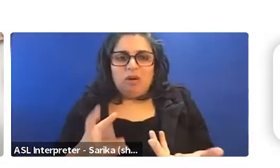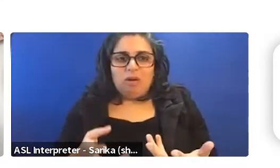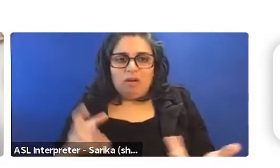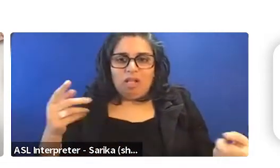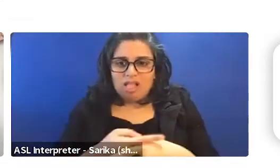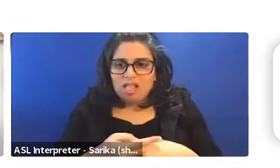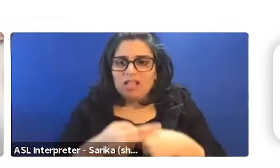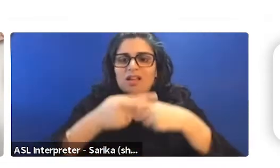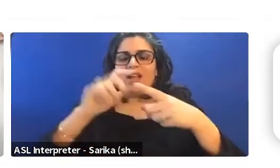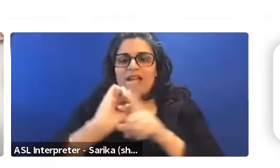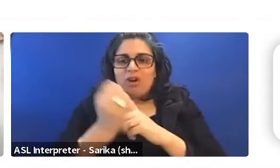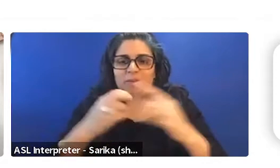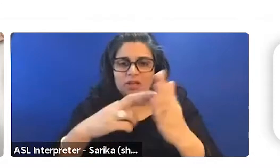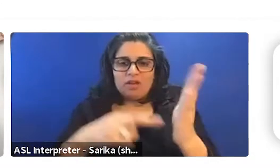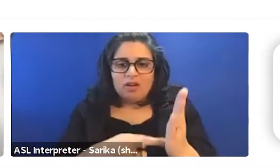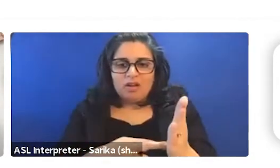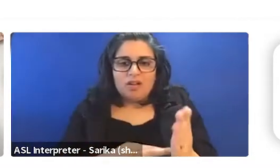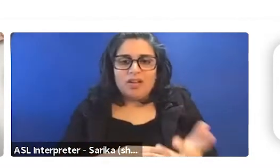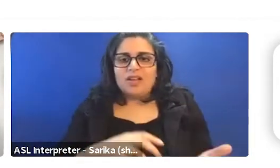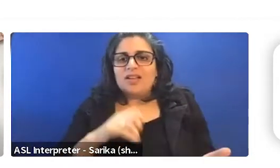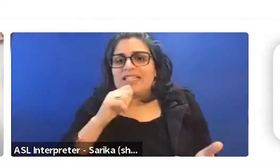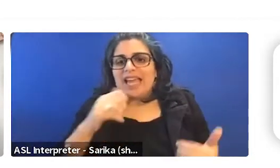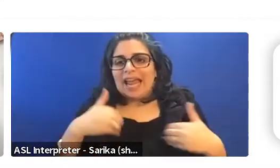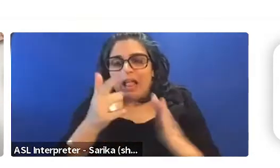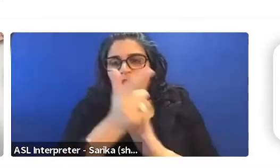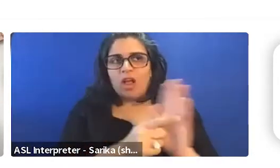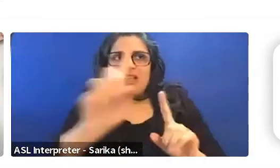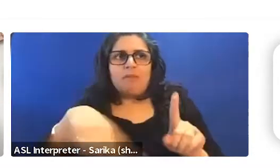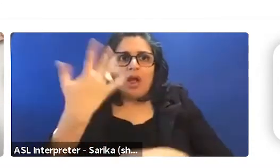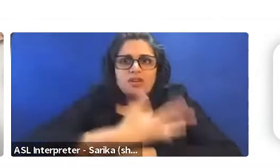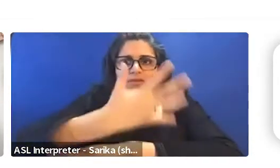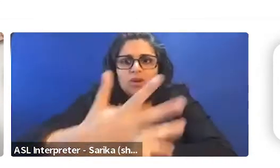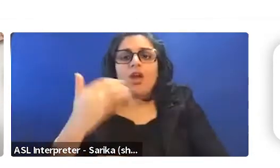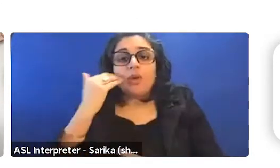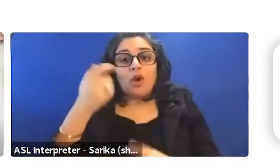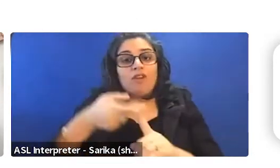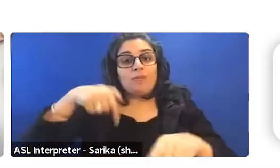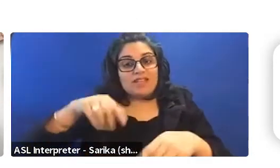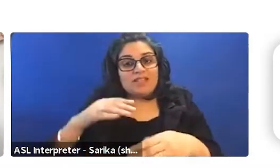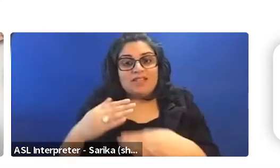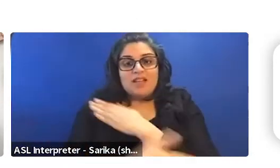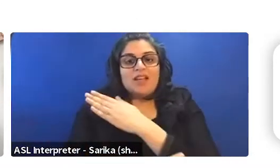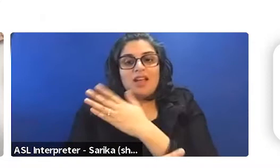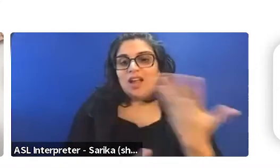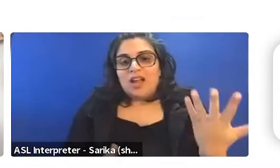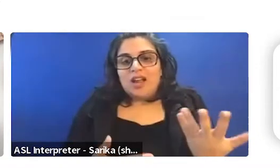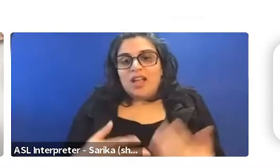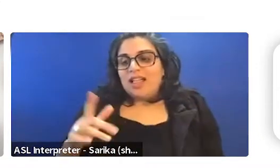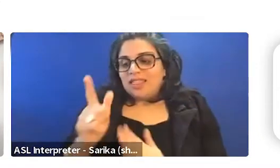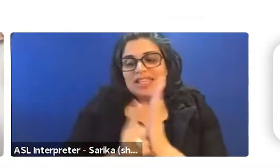not have laws about deforestation. And again, as we know from this country, legality is not a moral